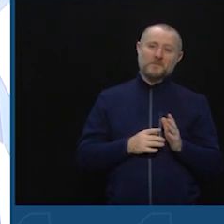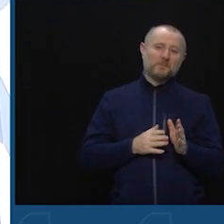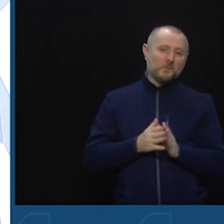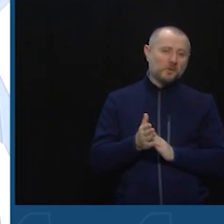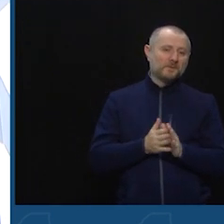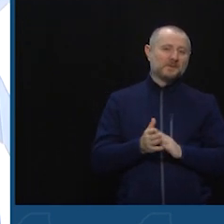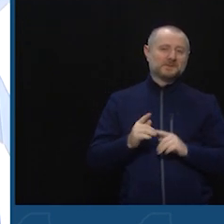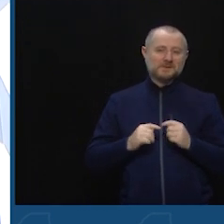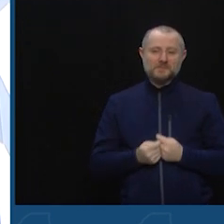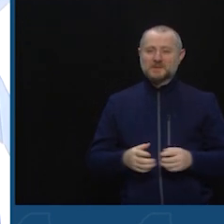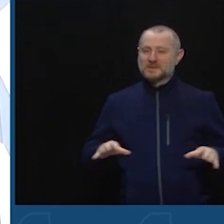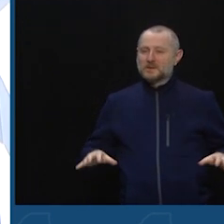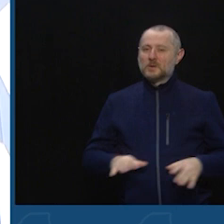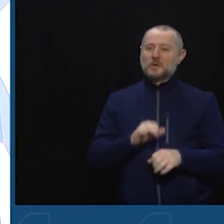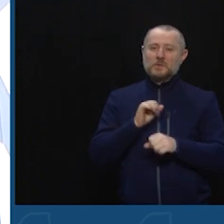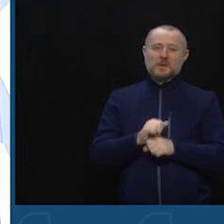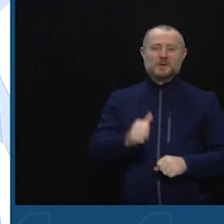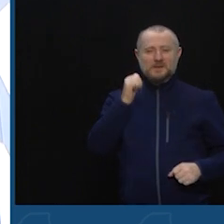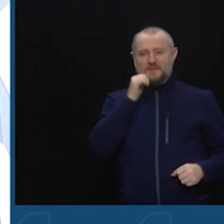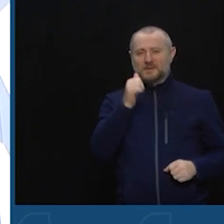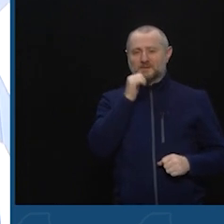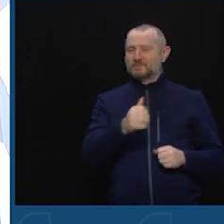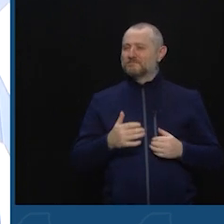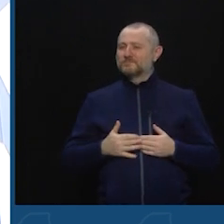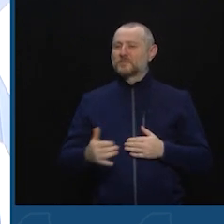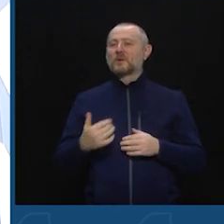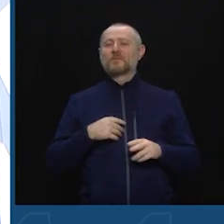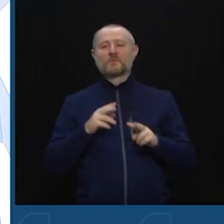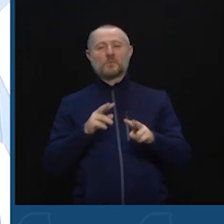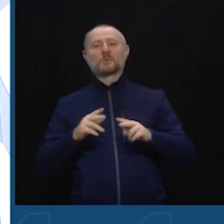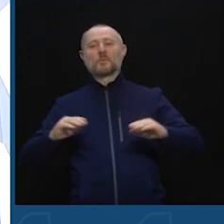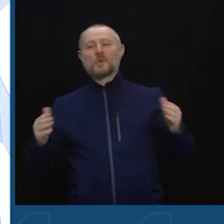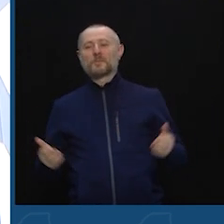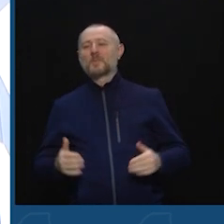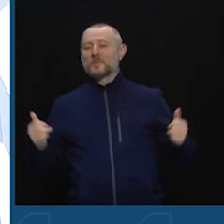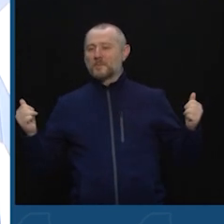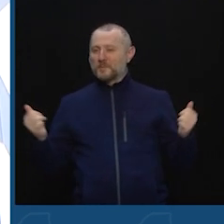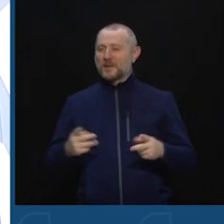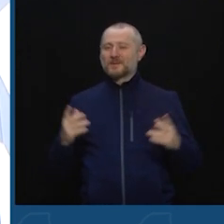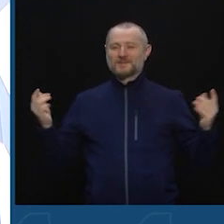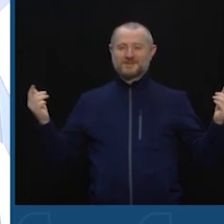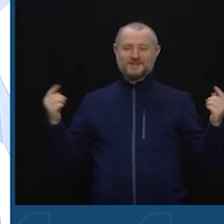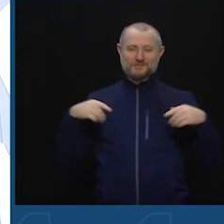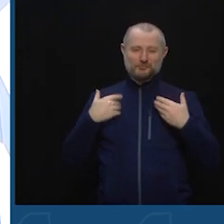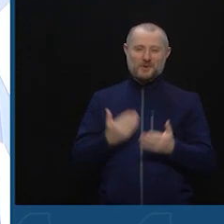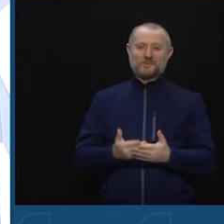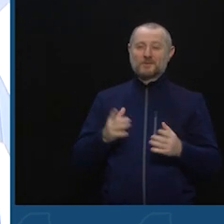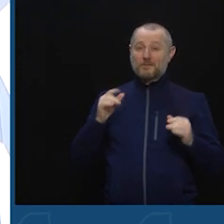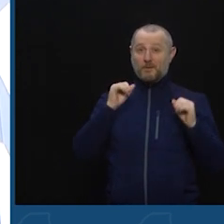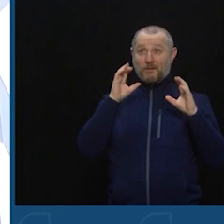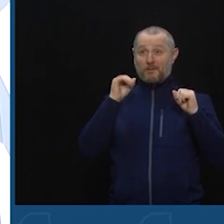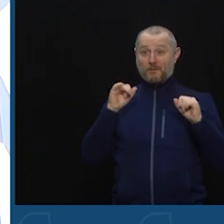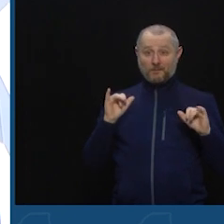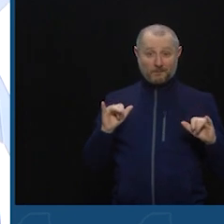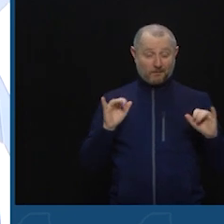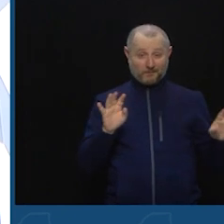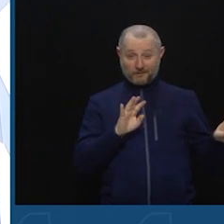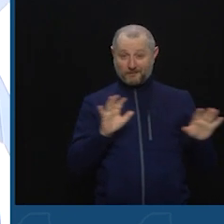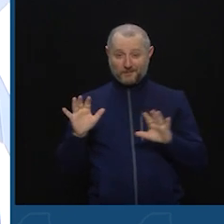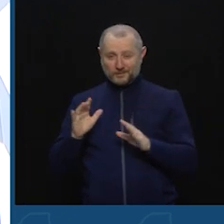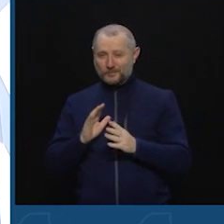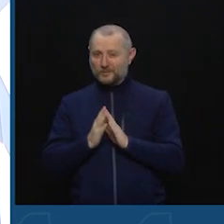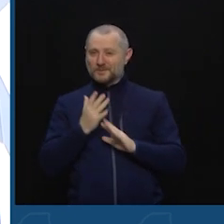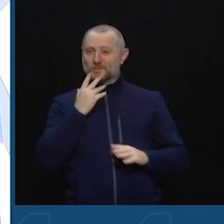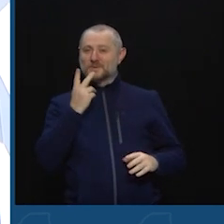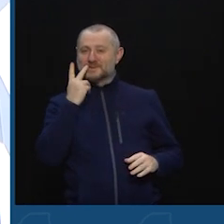We look forward to welcoming all to the new Terminal B and wowing them in the process. I want to thank our next two speakers for joining